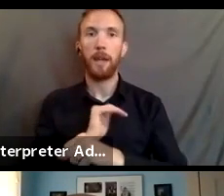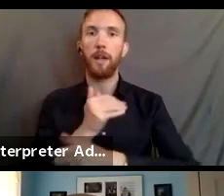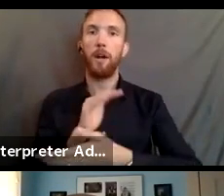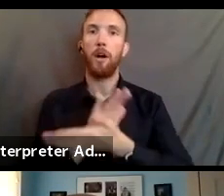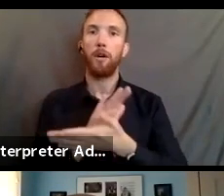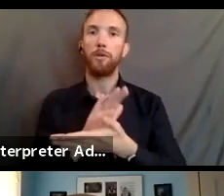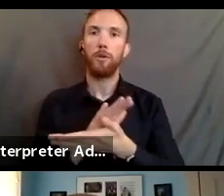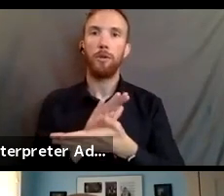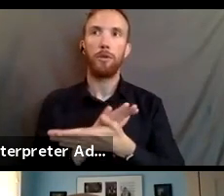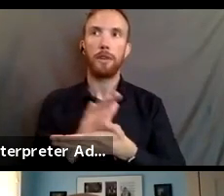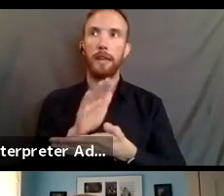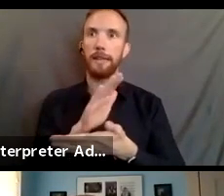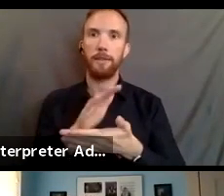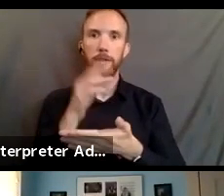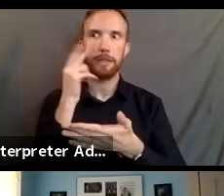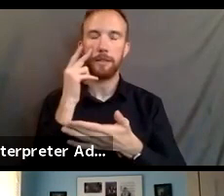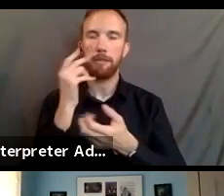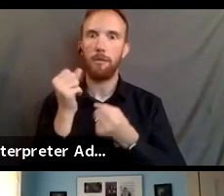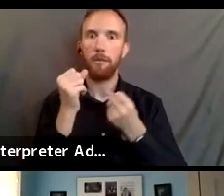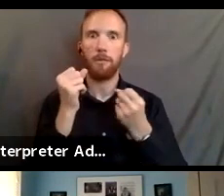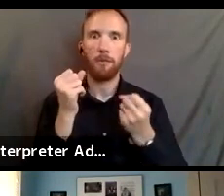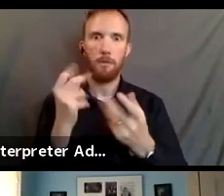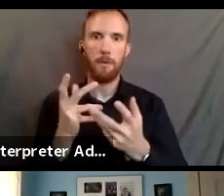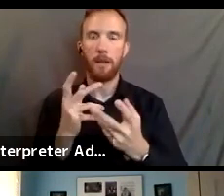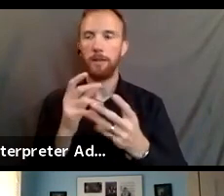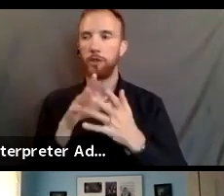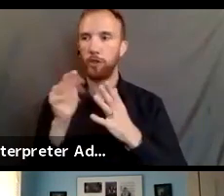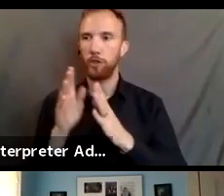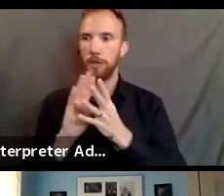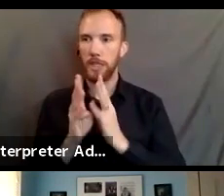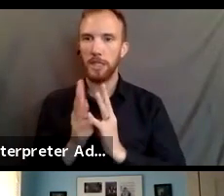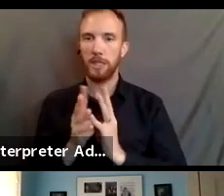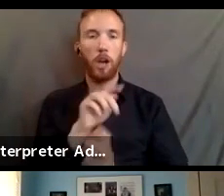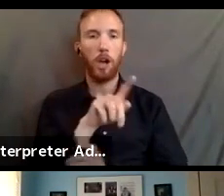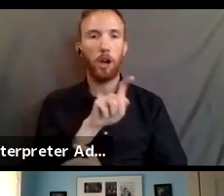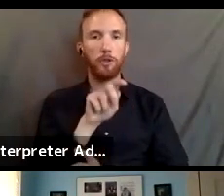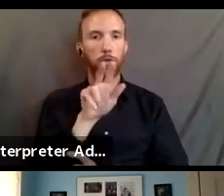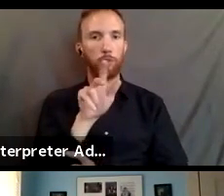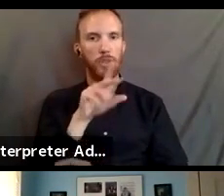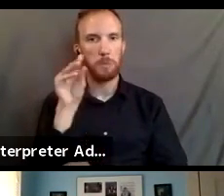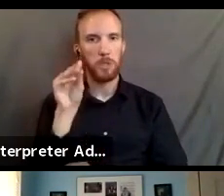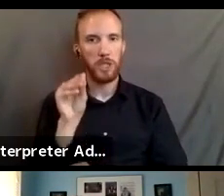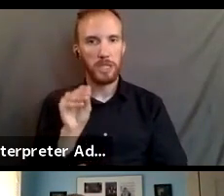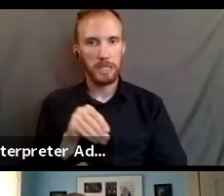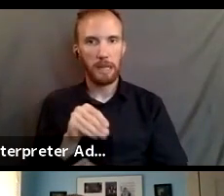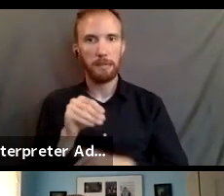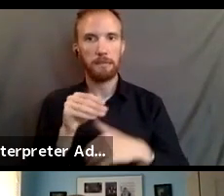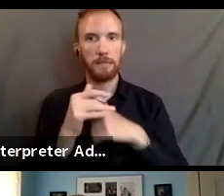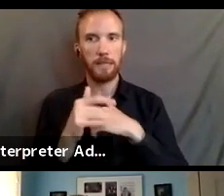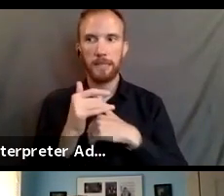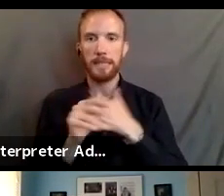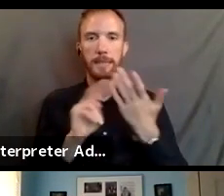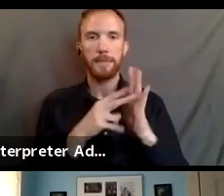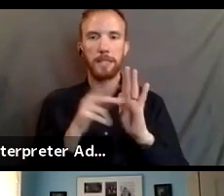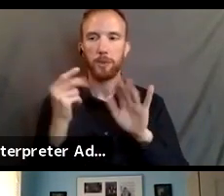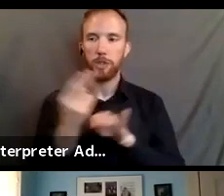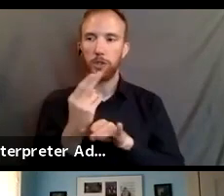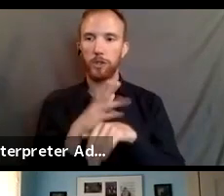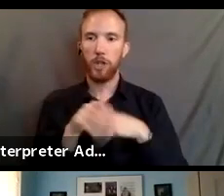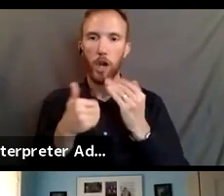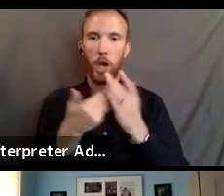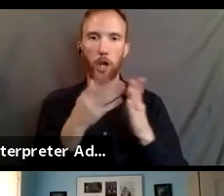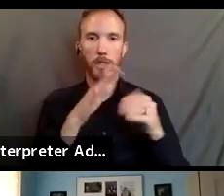been so overcrowded at 123 capacity we are using every available space including